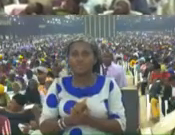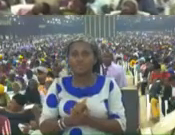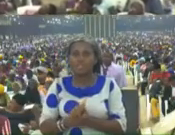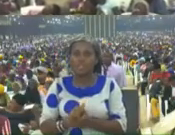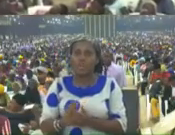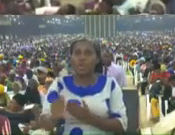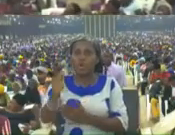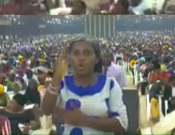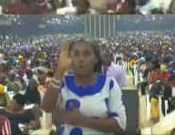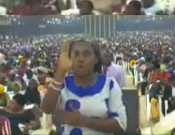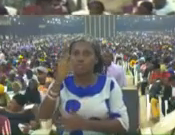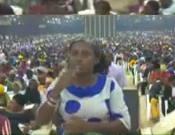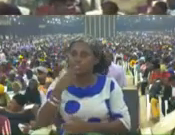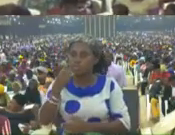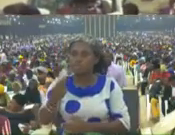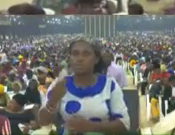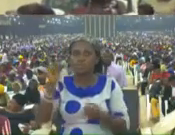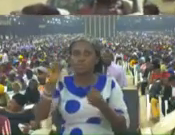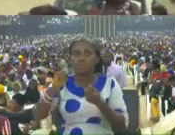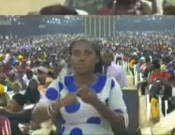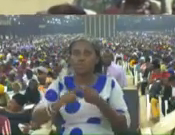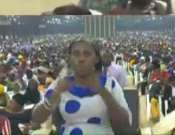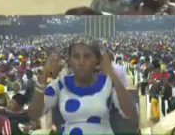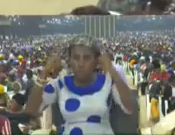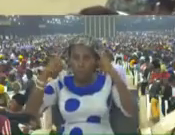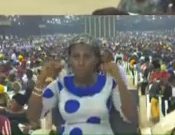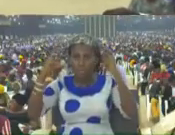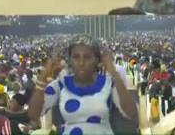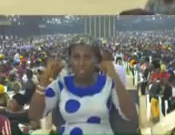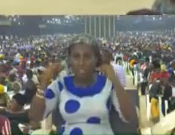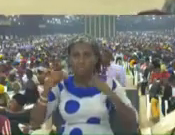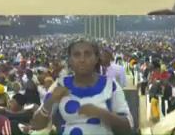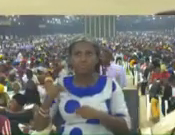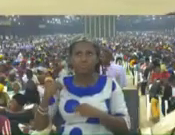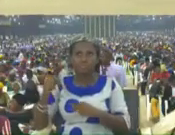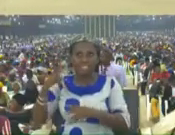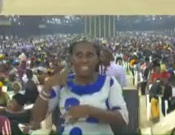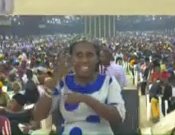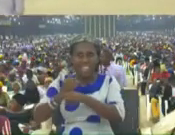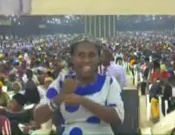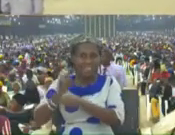God spoke to Moses years later